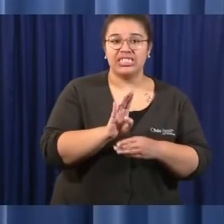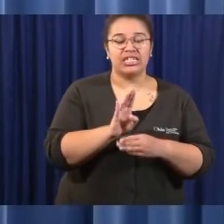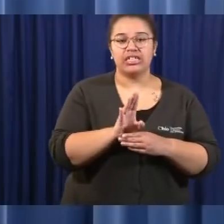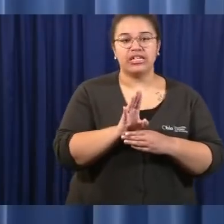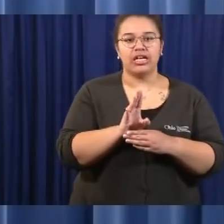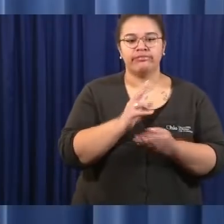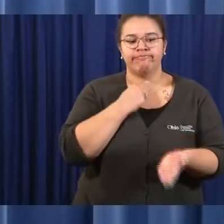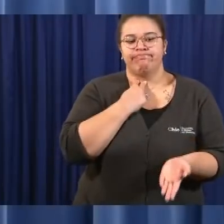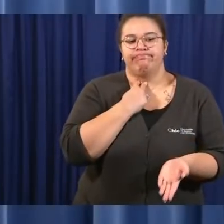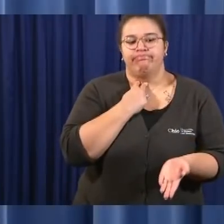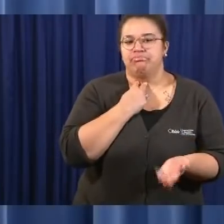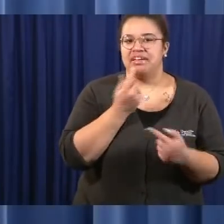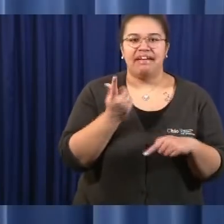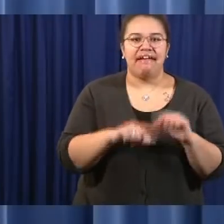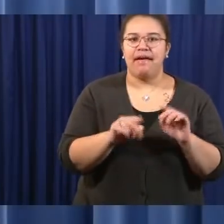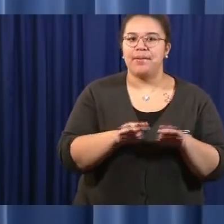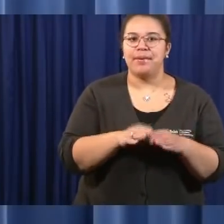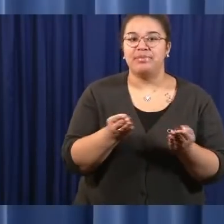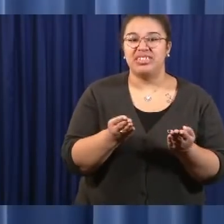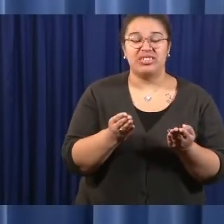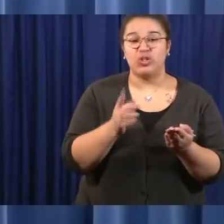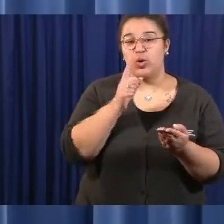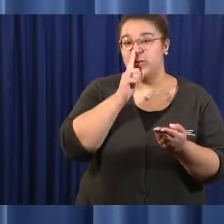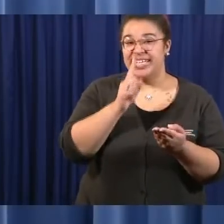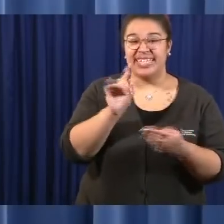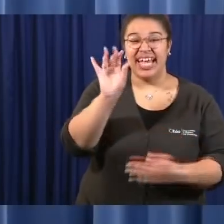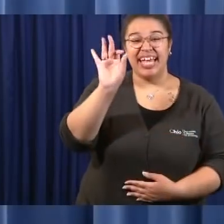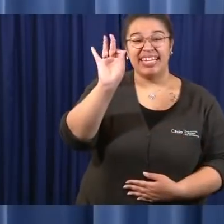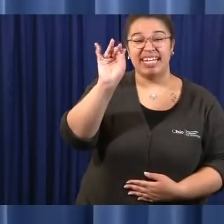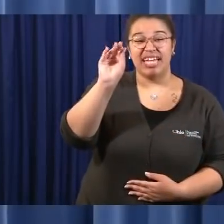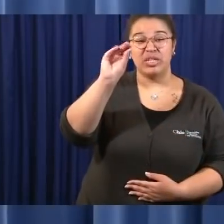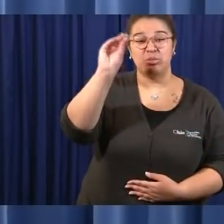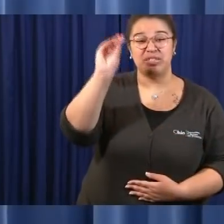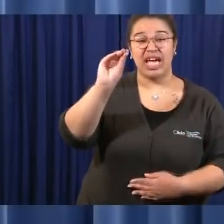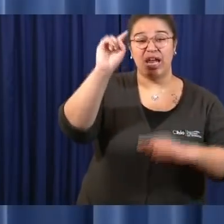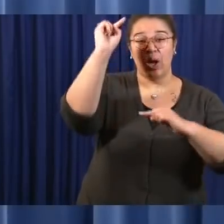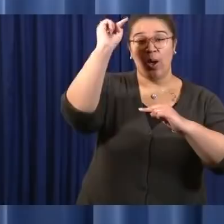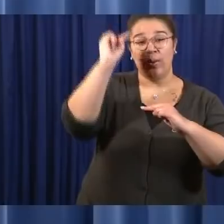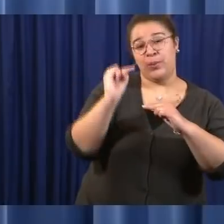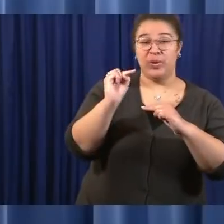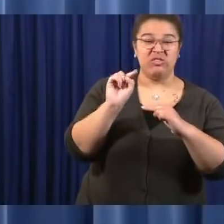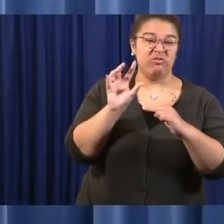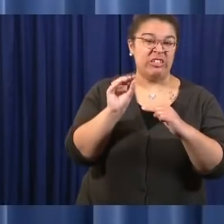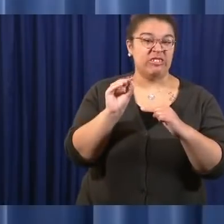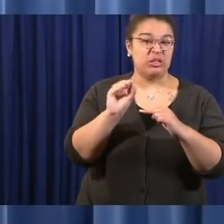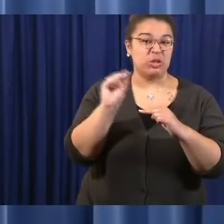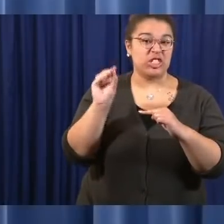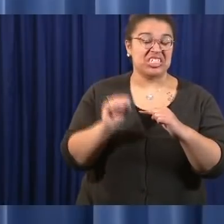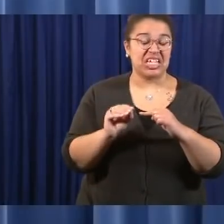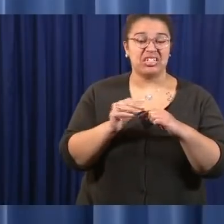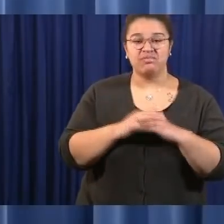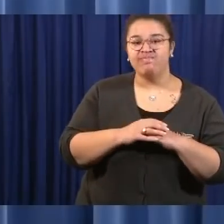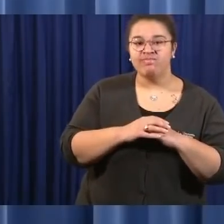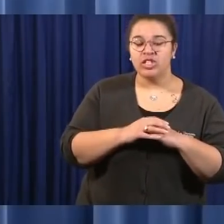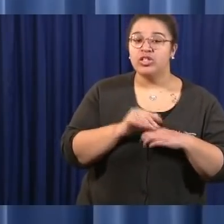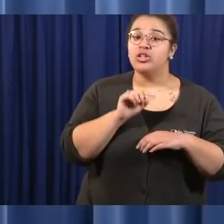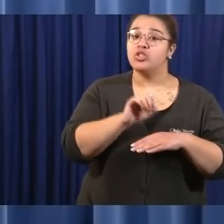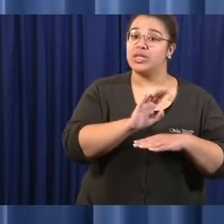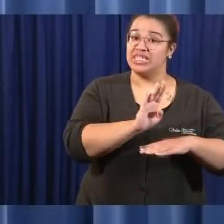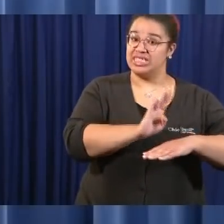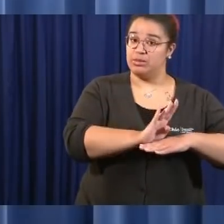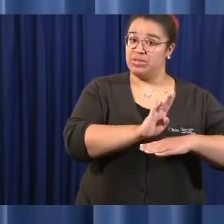at 50%. Are these businesses might be getting some relief through the process that the